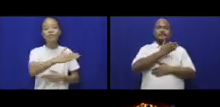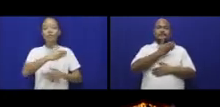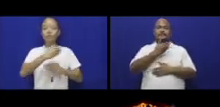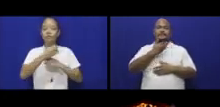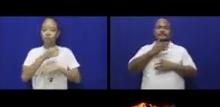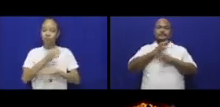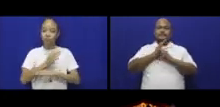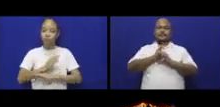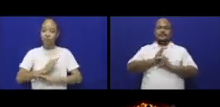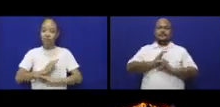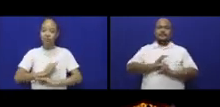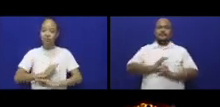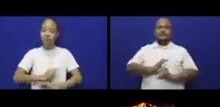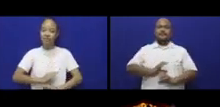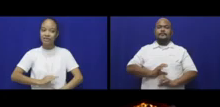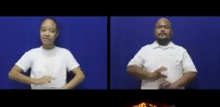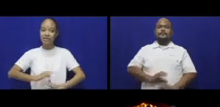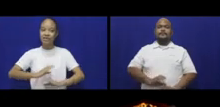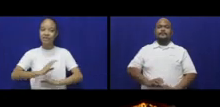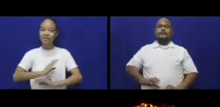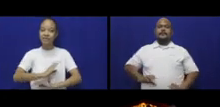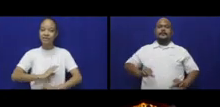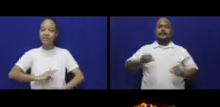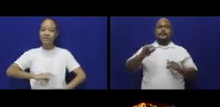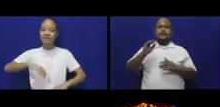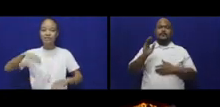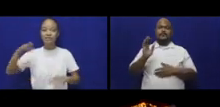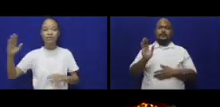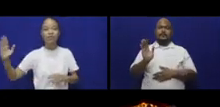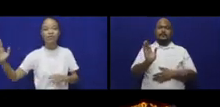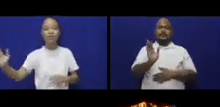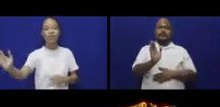all is calm,